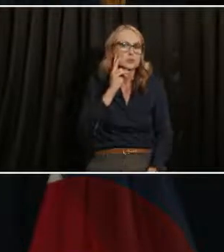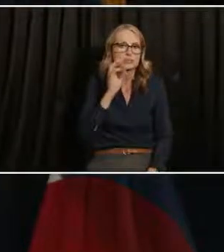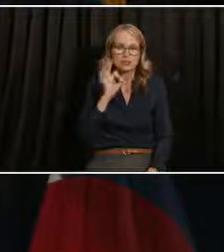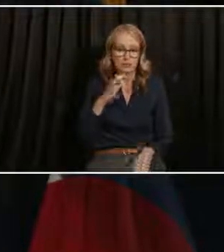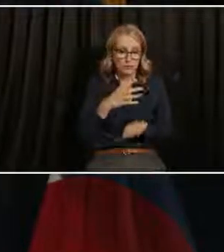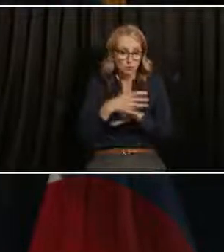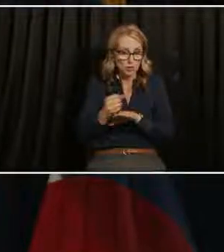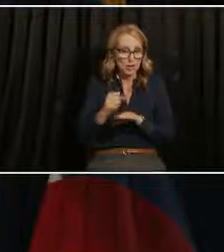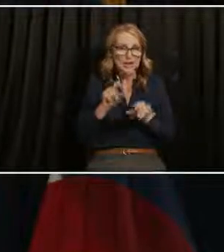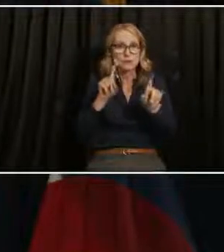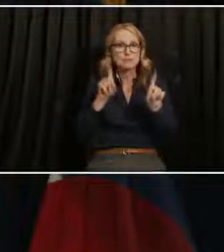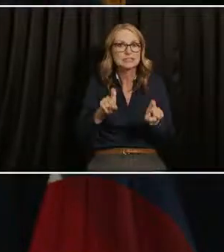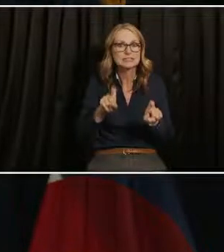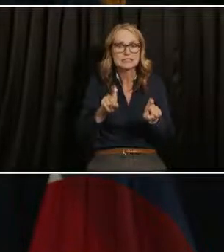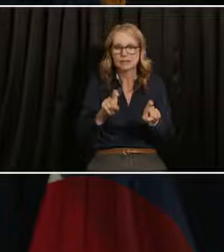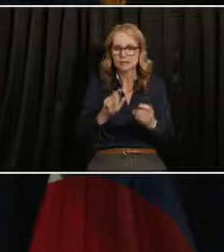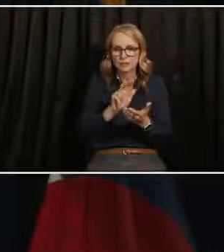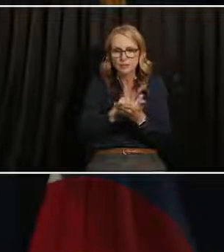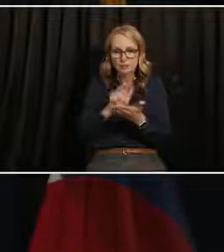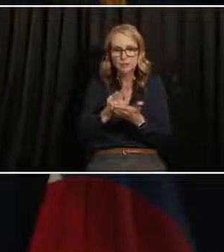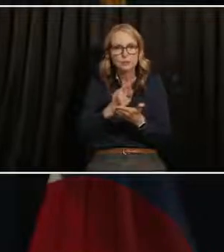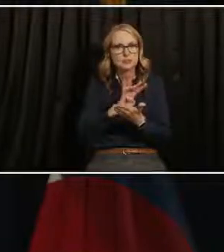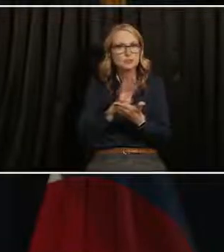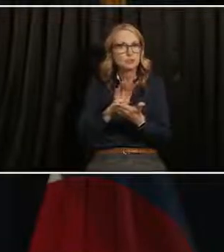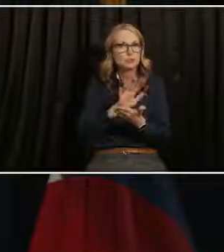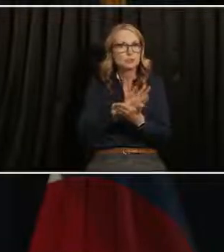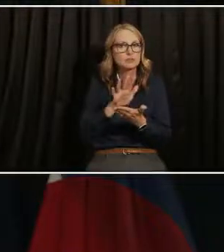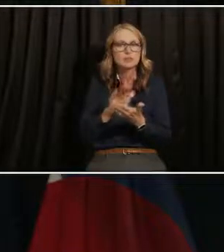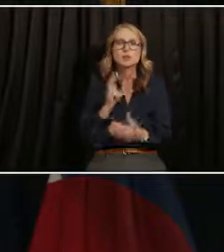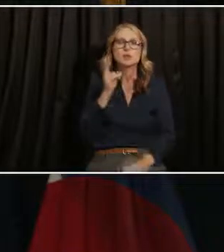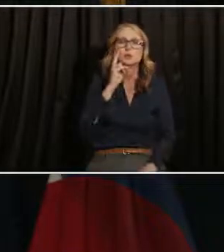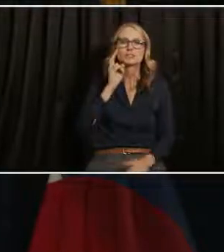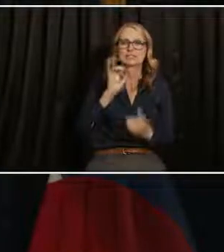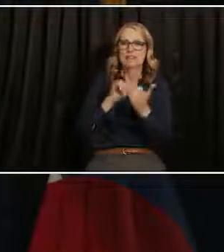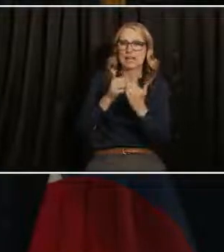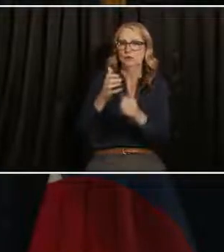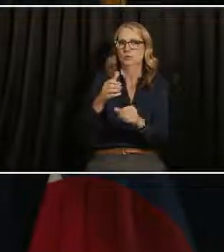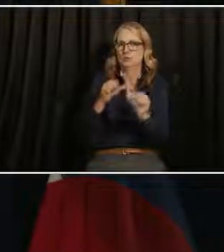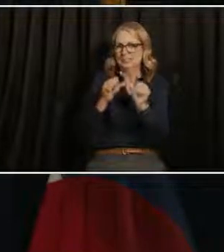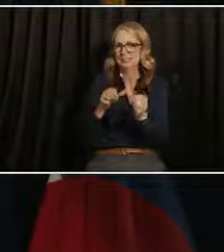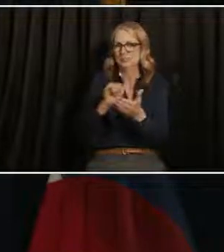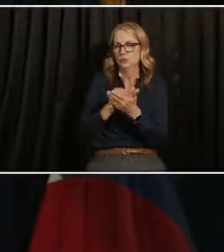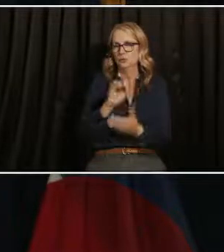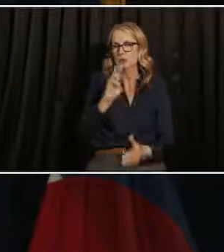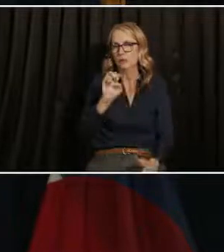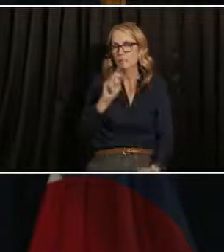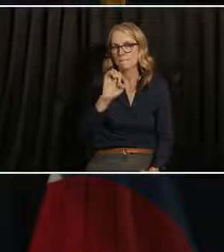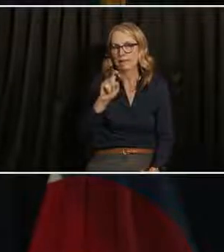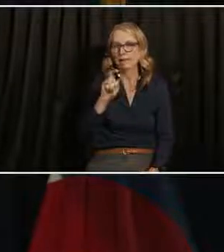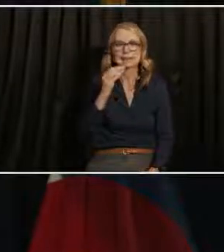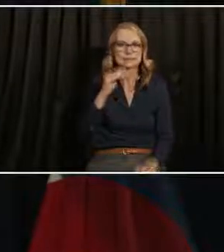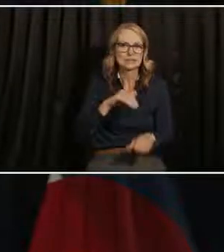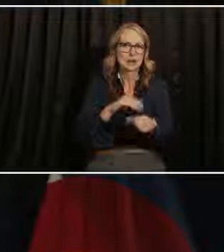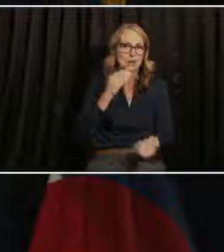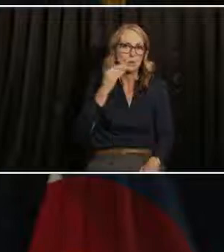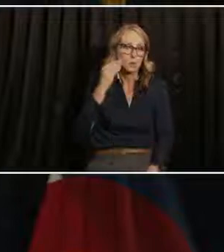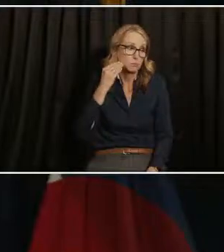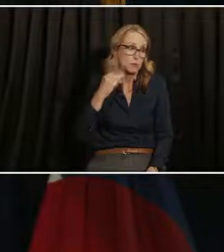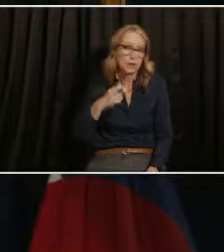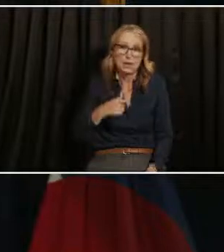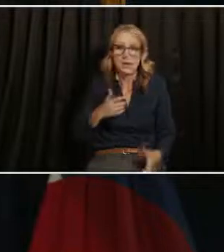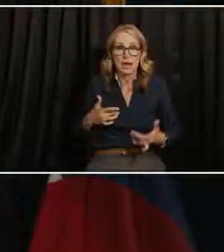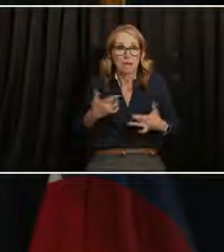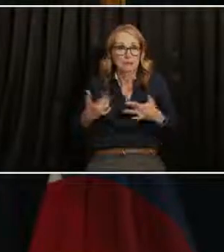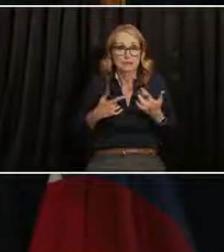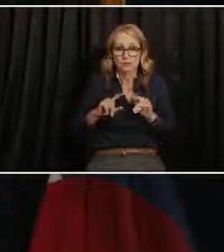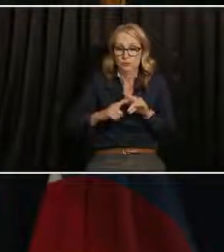will absolutely look into seeing how we might be able to continue the Binax at Home program. Right now, I'm just excited to get demand going because I